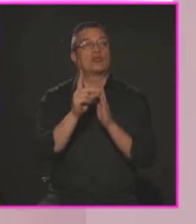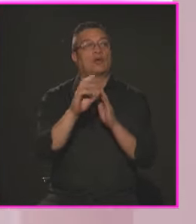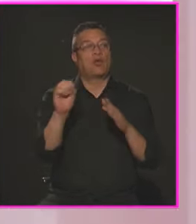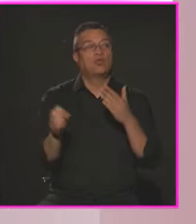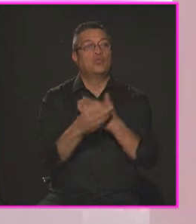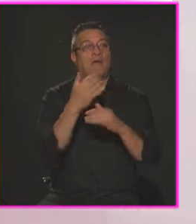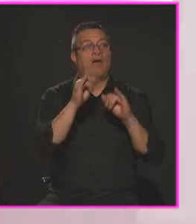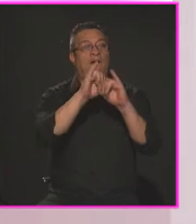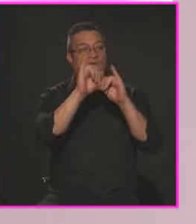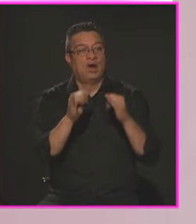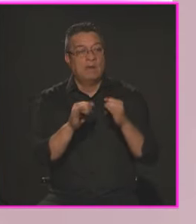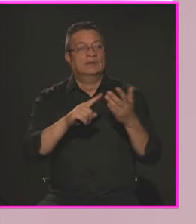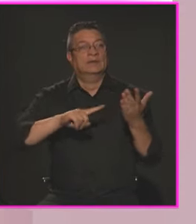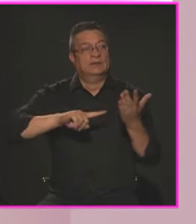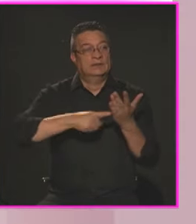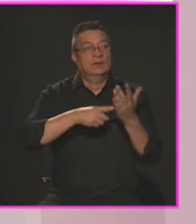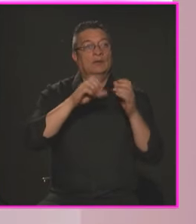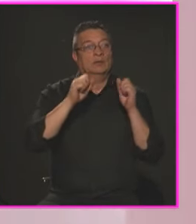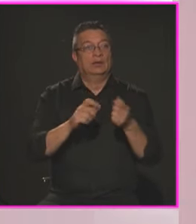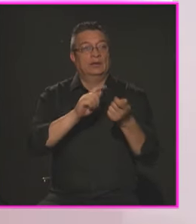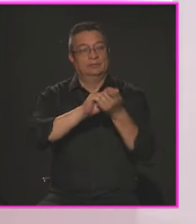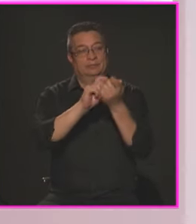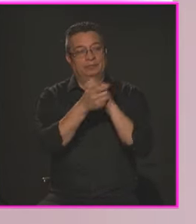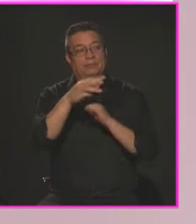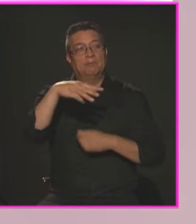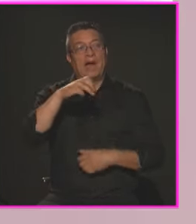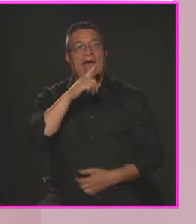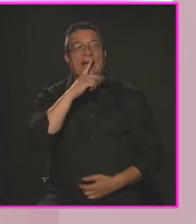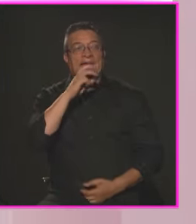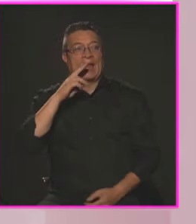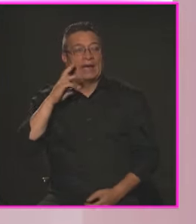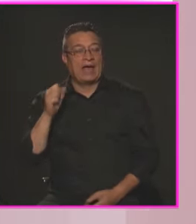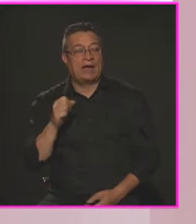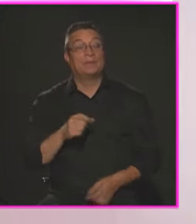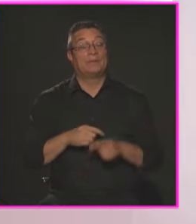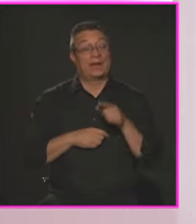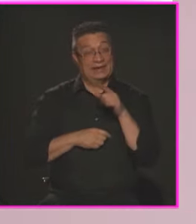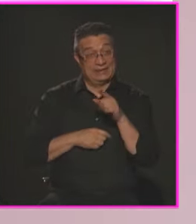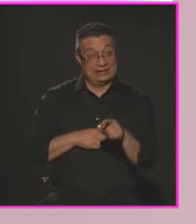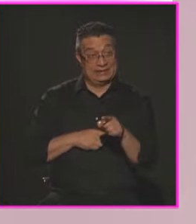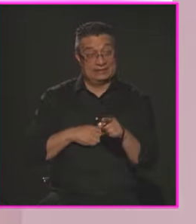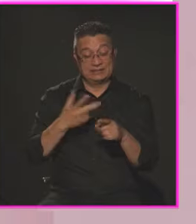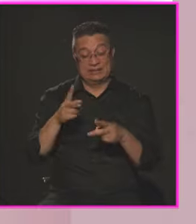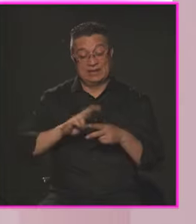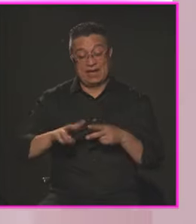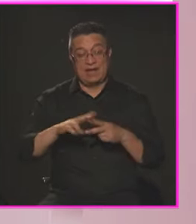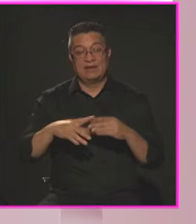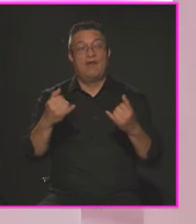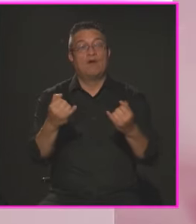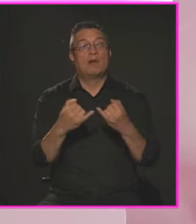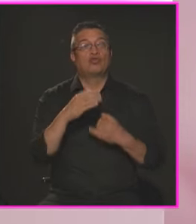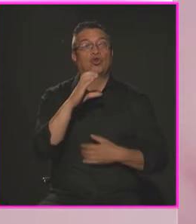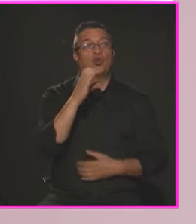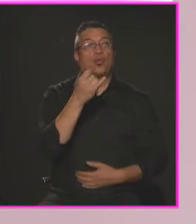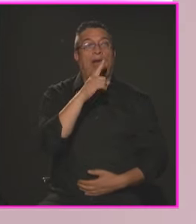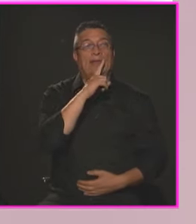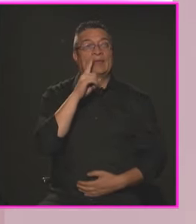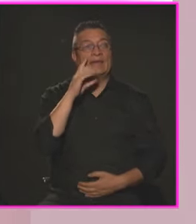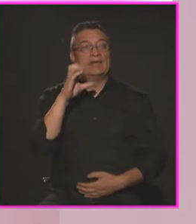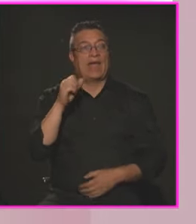at this quantum level. So this is what quantum information is doing now. There are 4 directions of